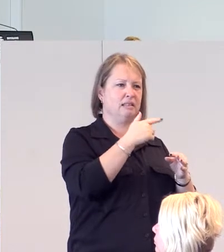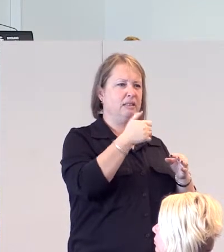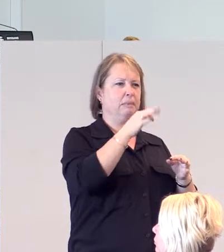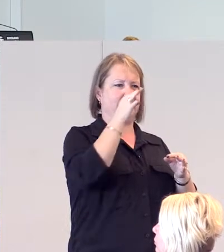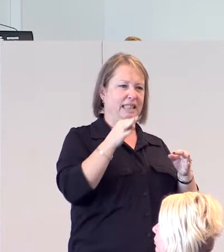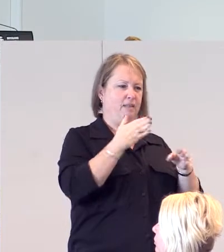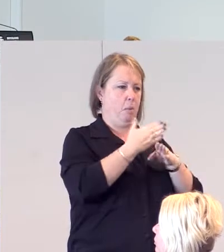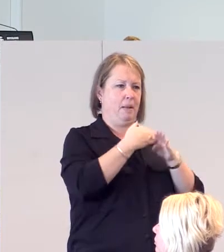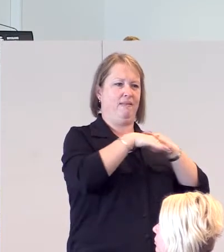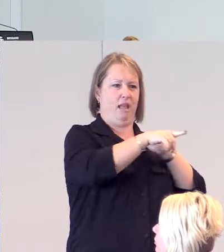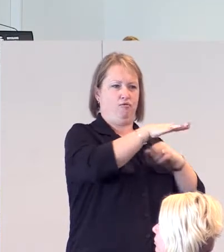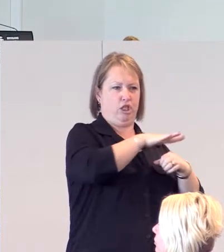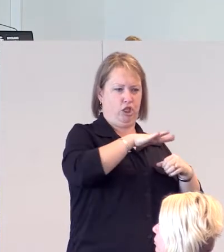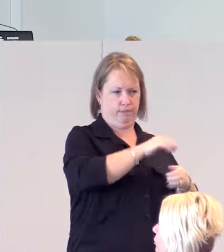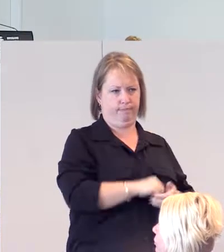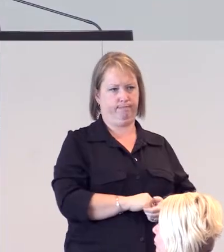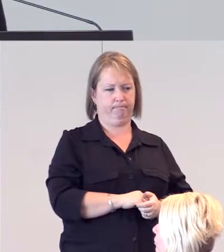region.